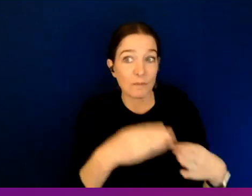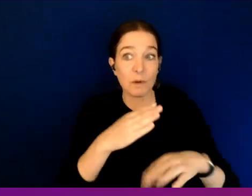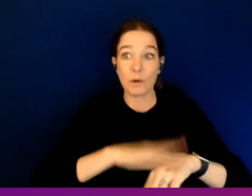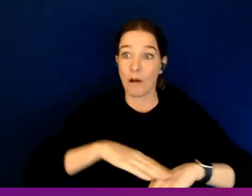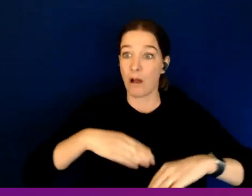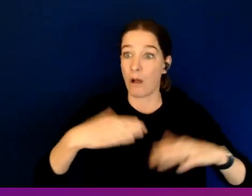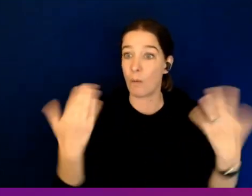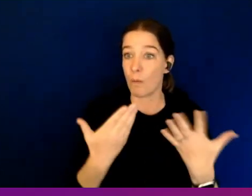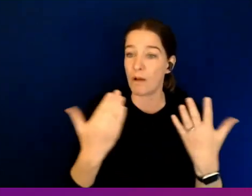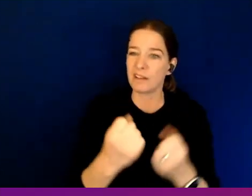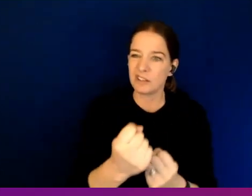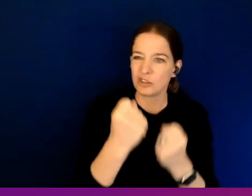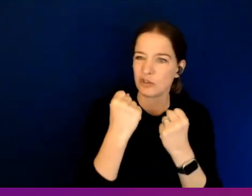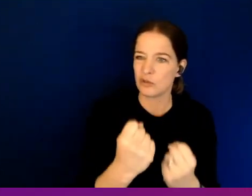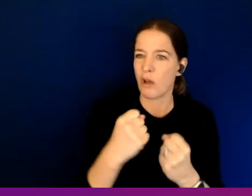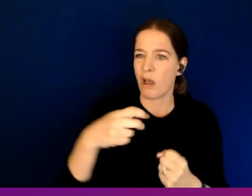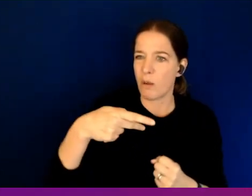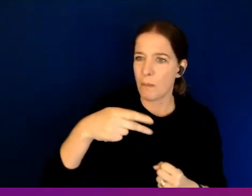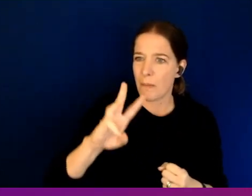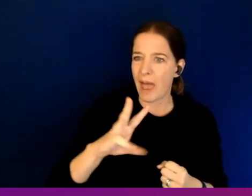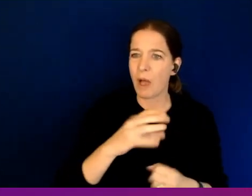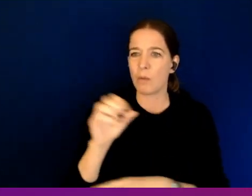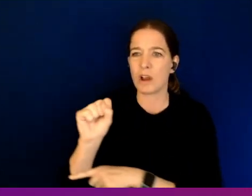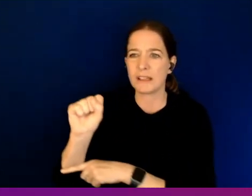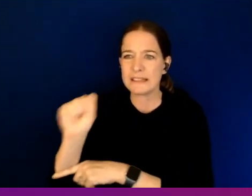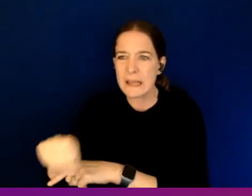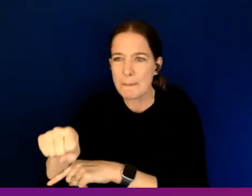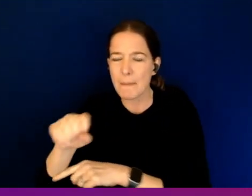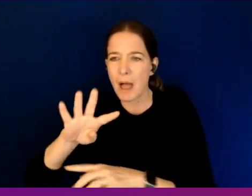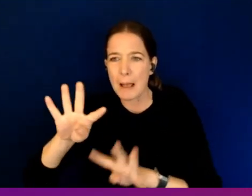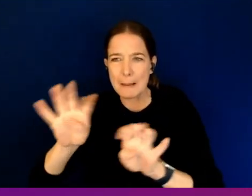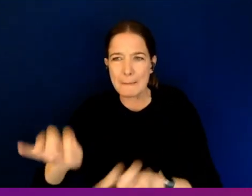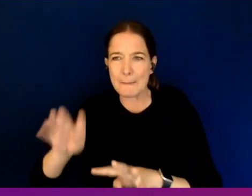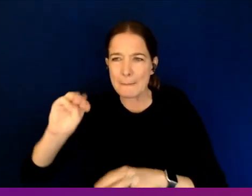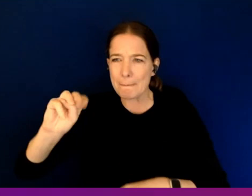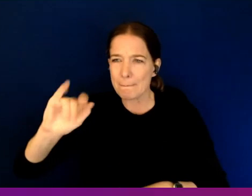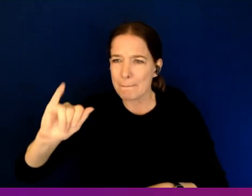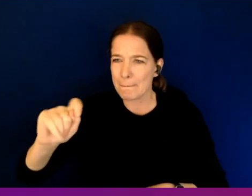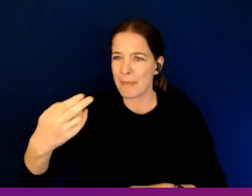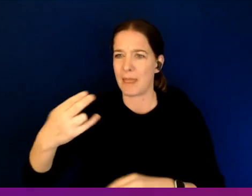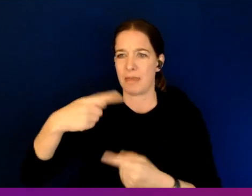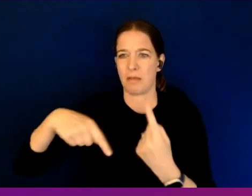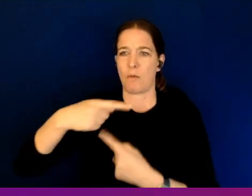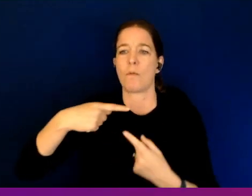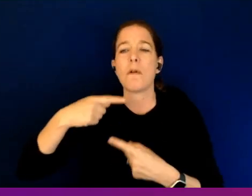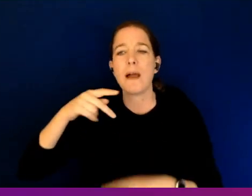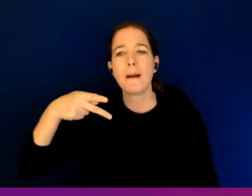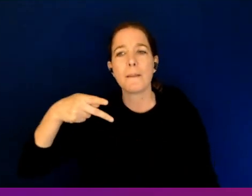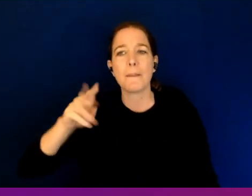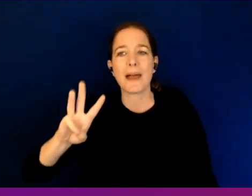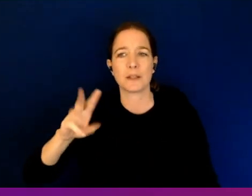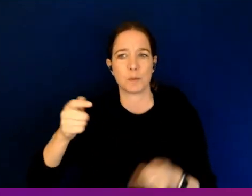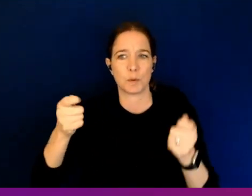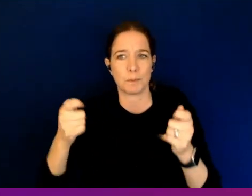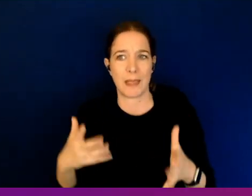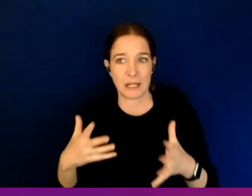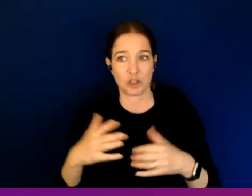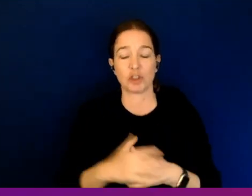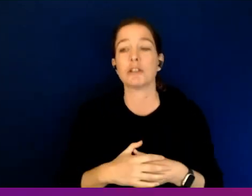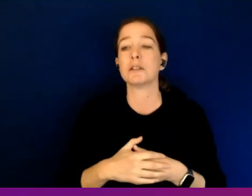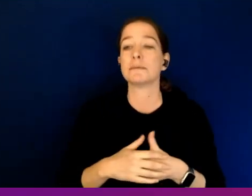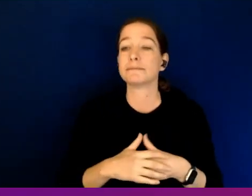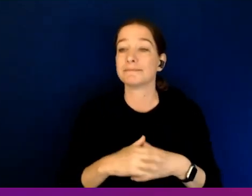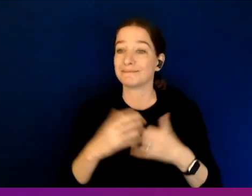and debunking myths around password managers. So I want to introduce today's speaker. It is my pleasure